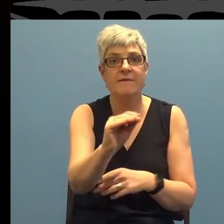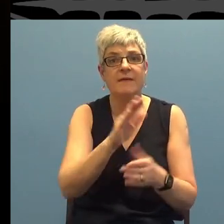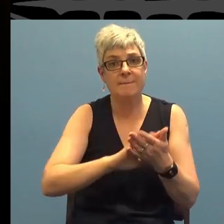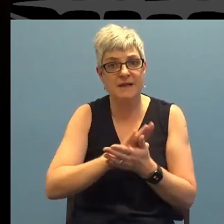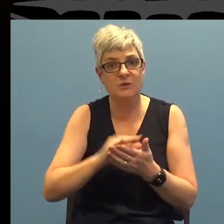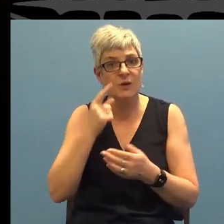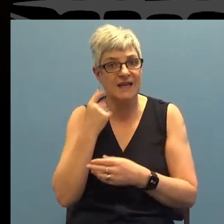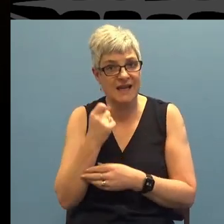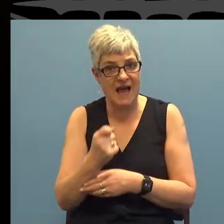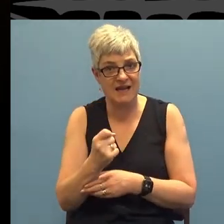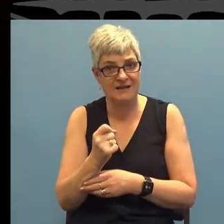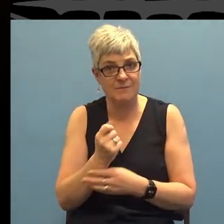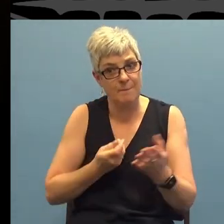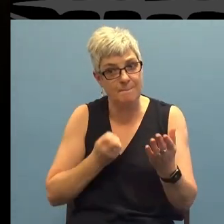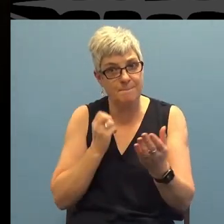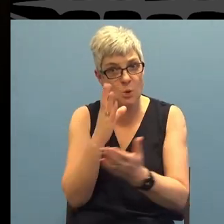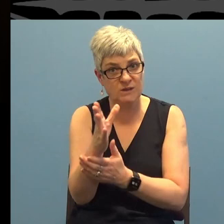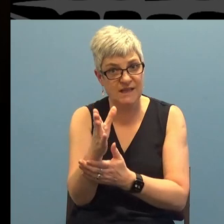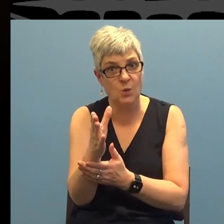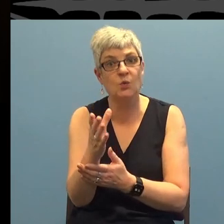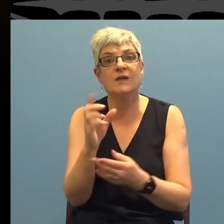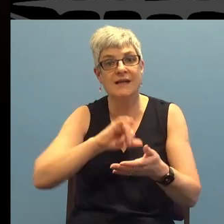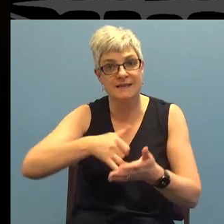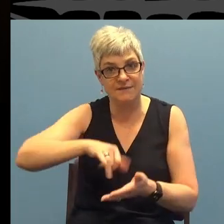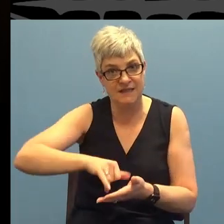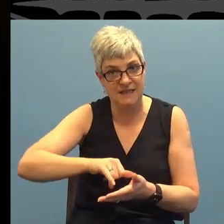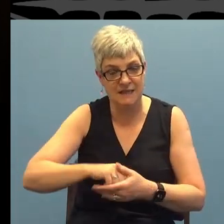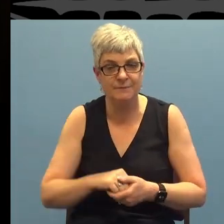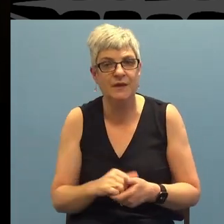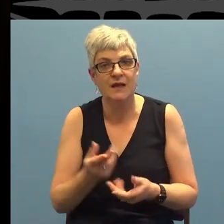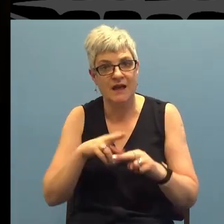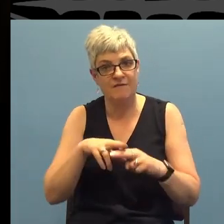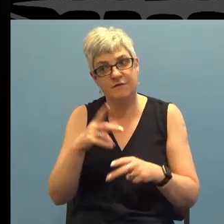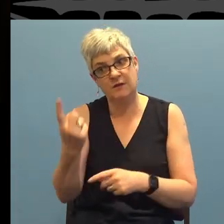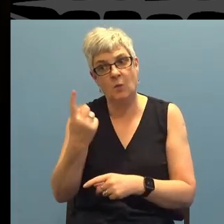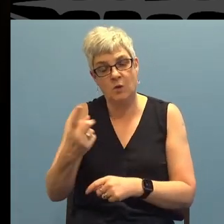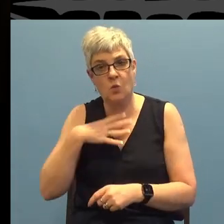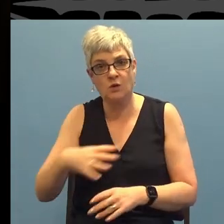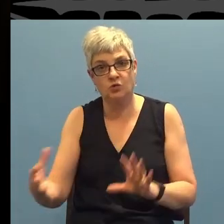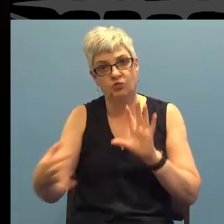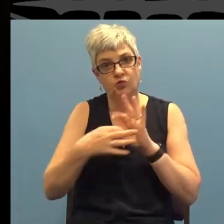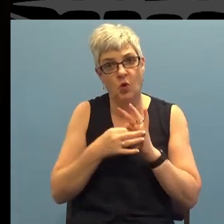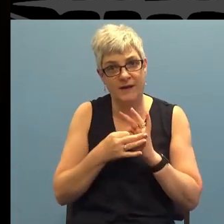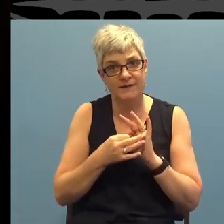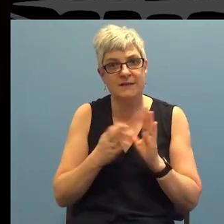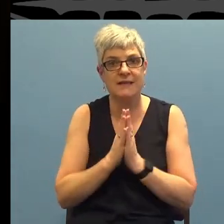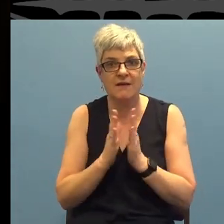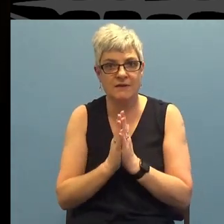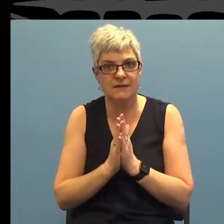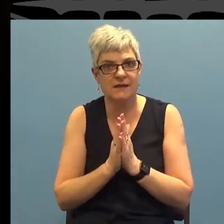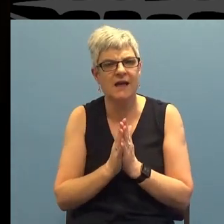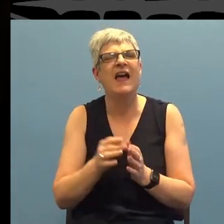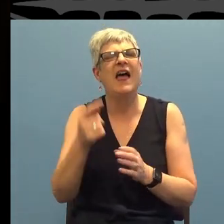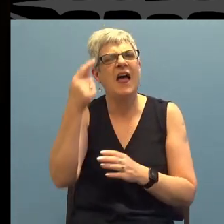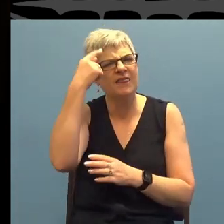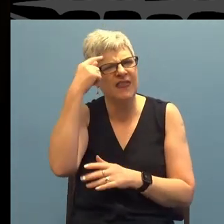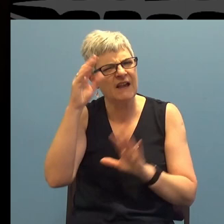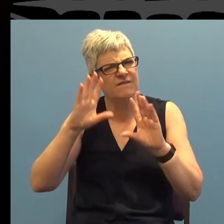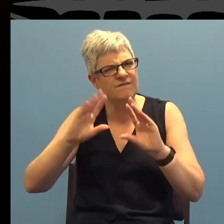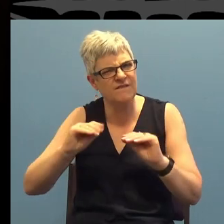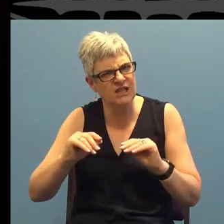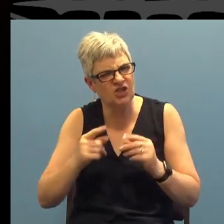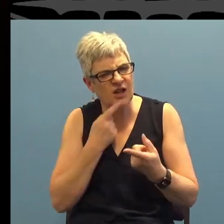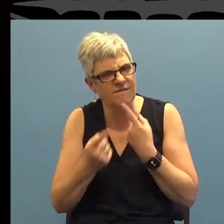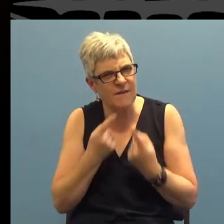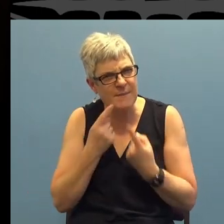who wants to join our Christmas services in that way. These, I think, are the notices that I